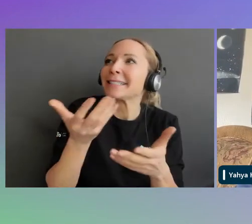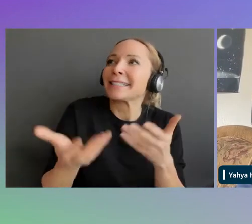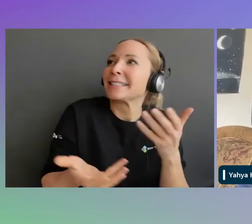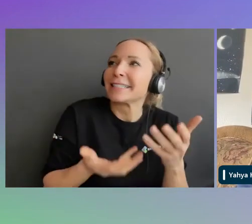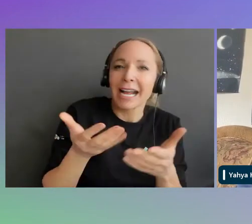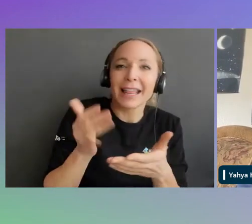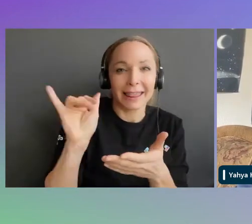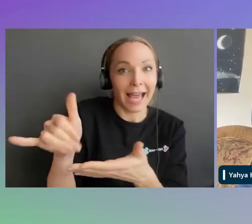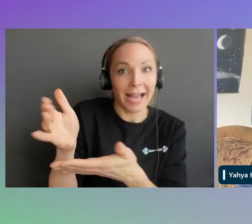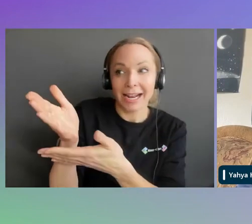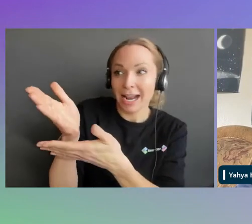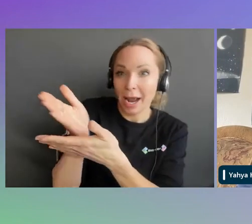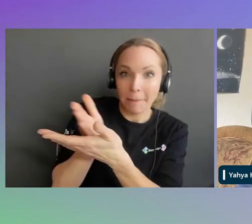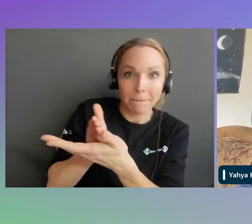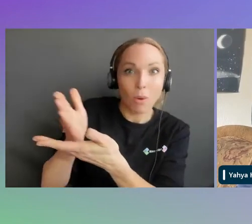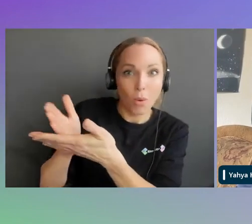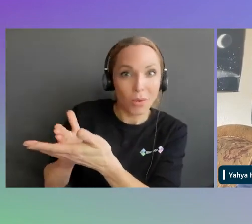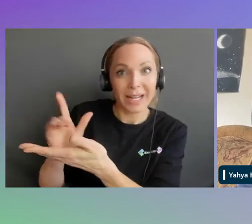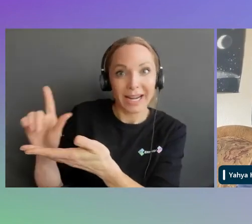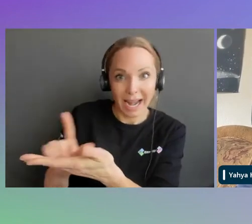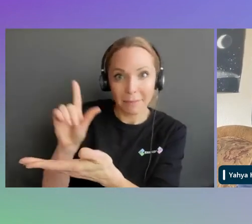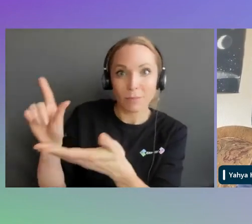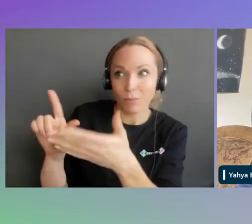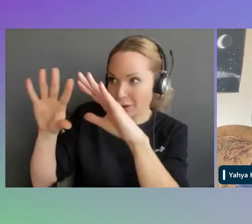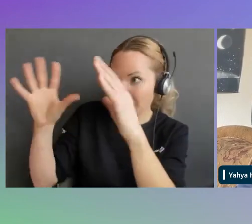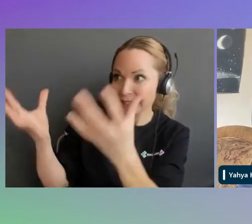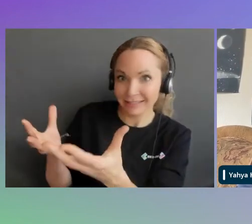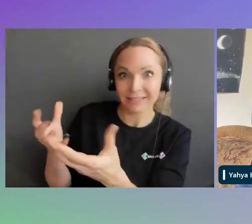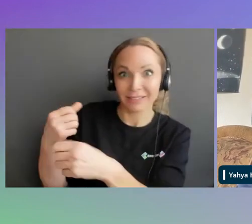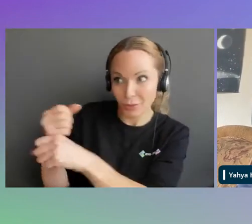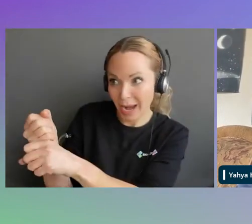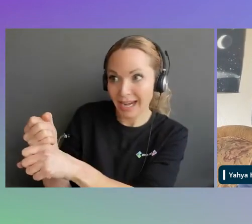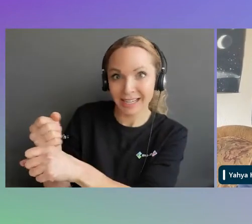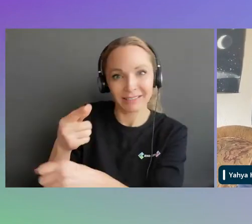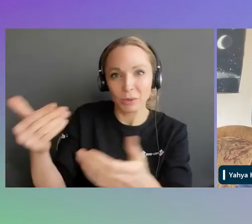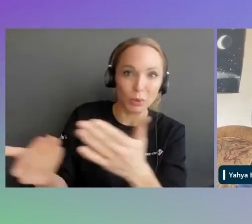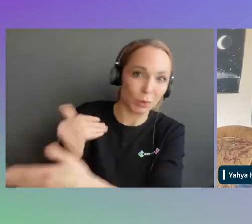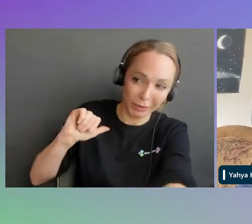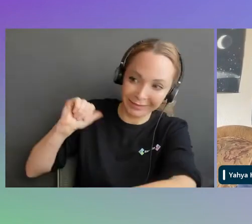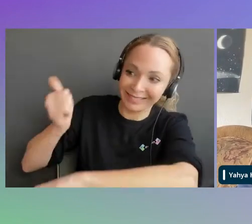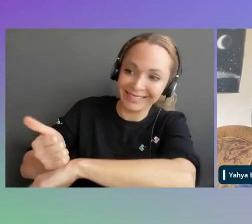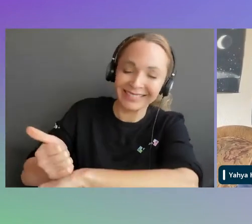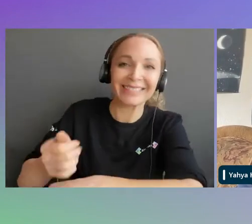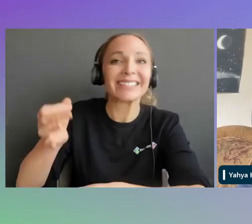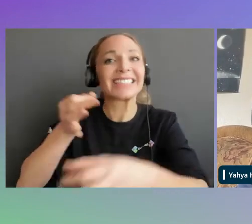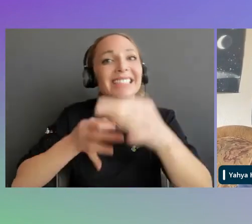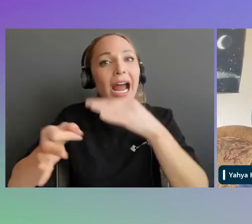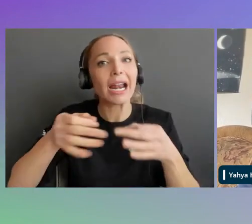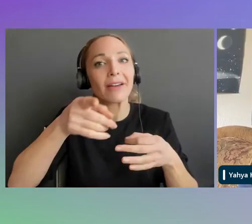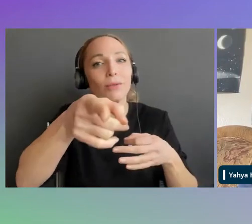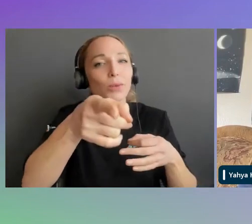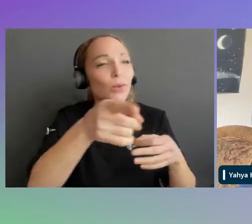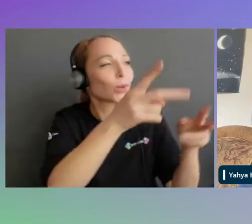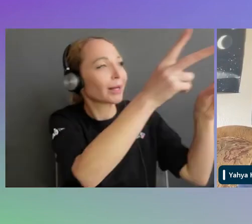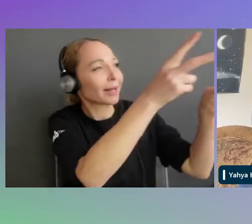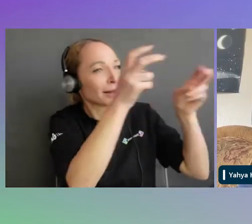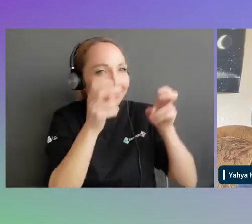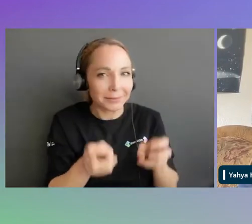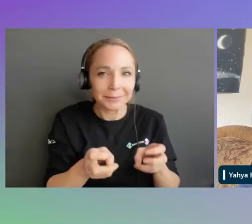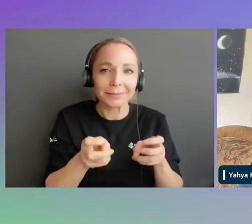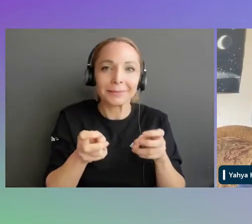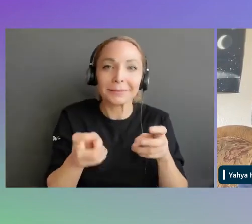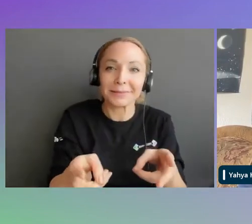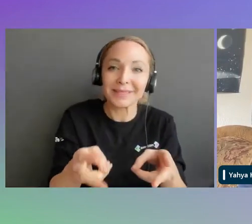a component library versus picking up something that already exists, that's already out there. Yeah. I would